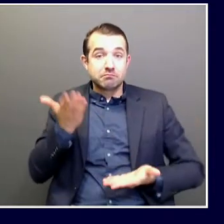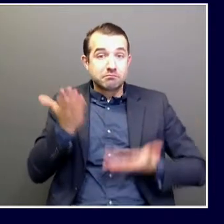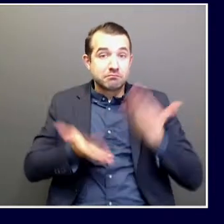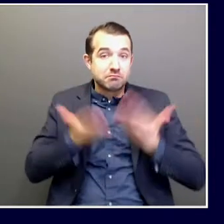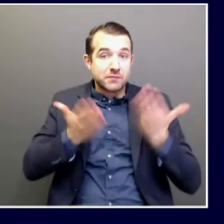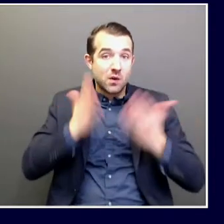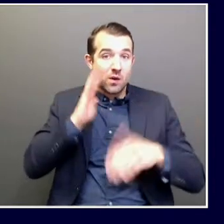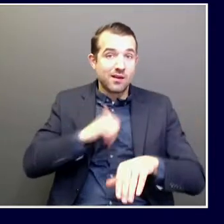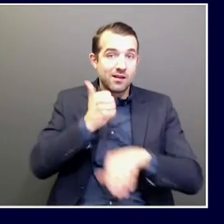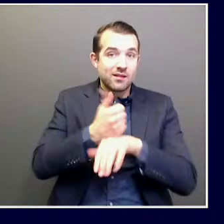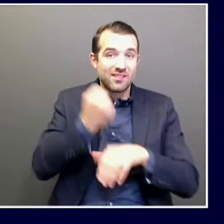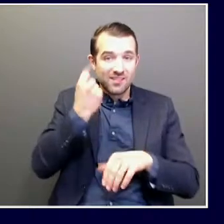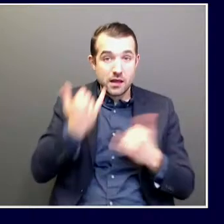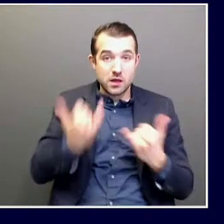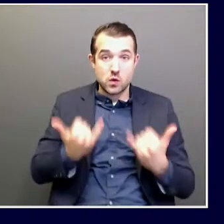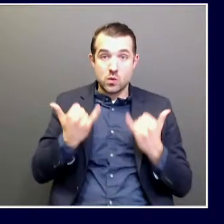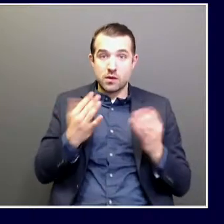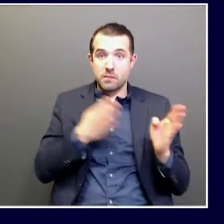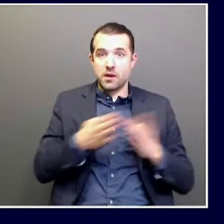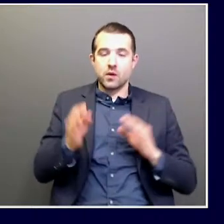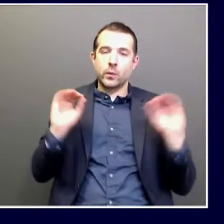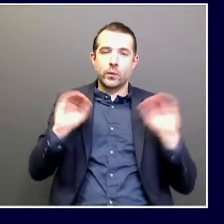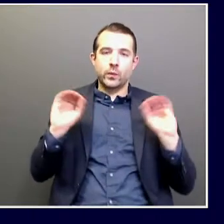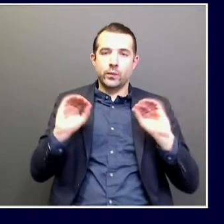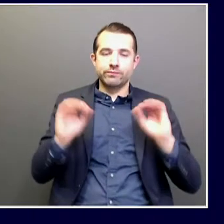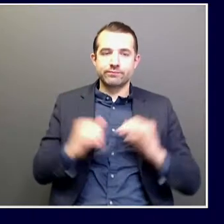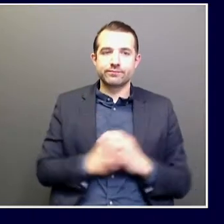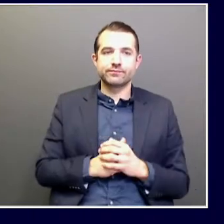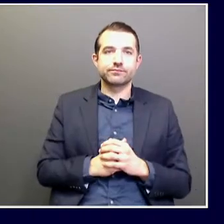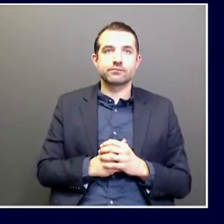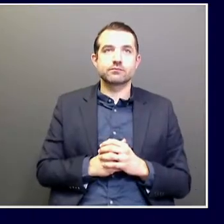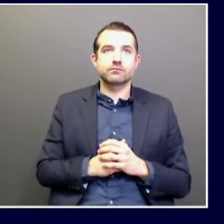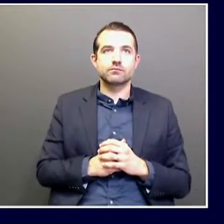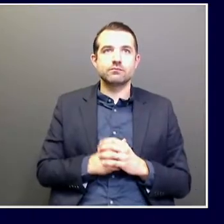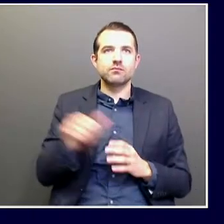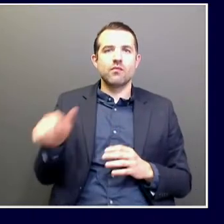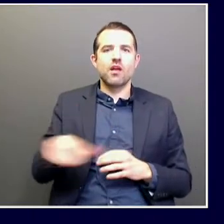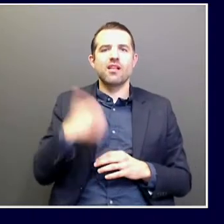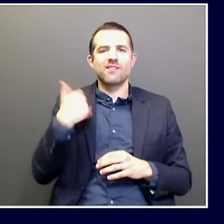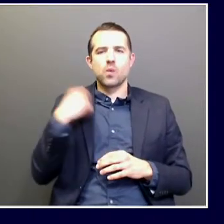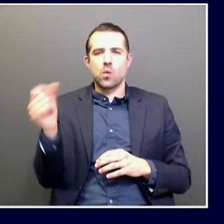more cases if Omicron becomes dominant.